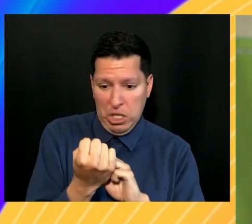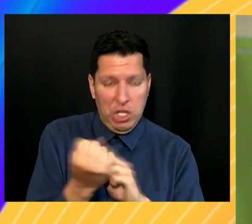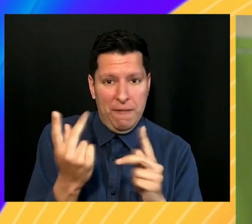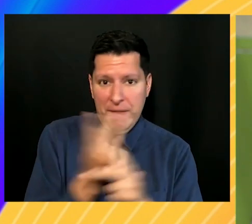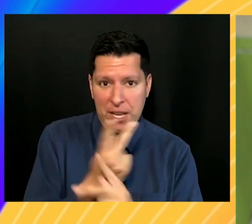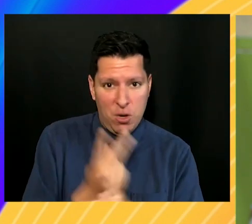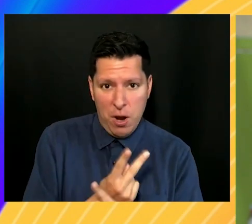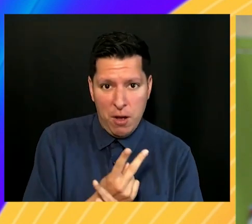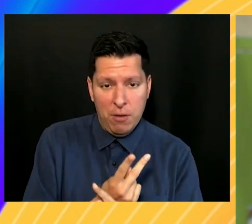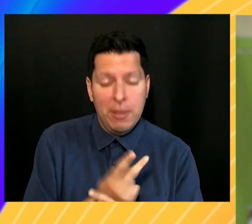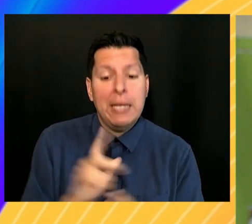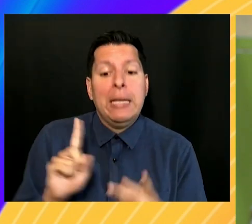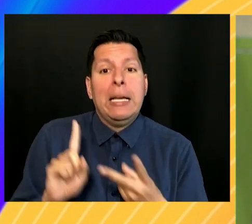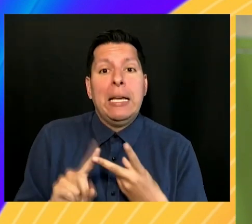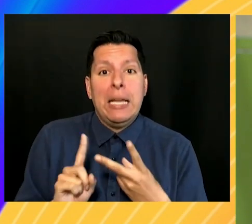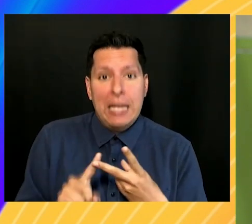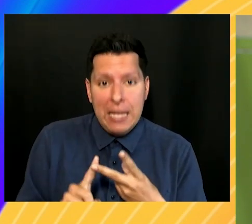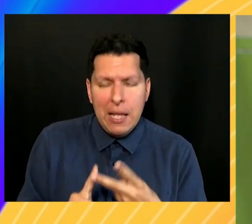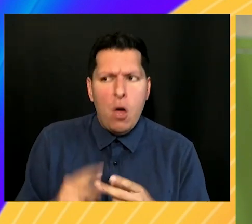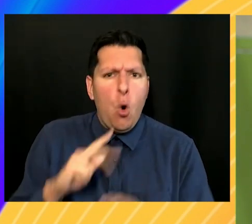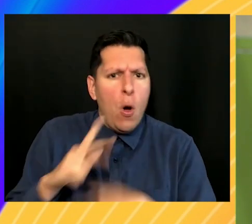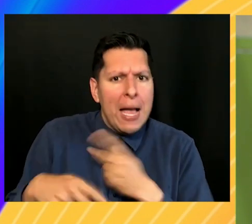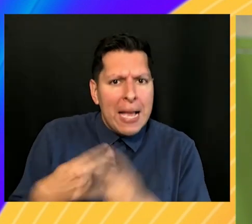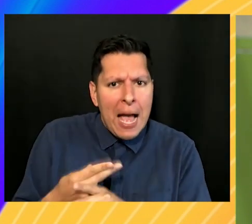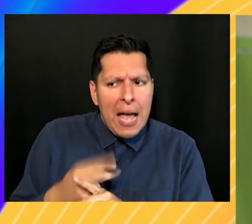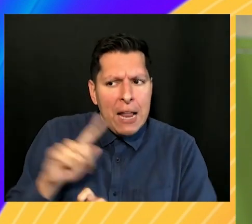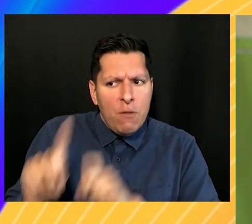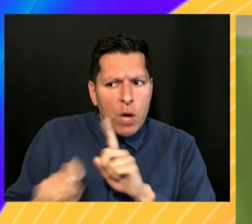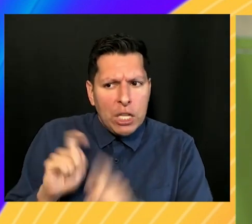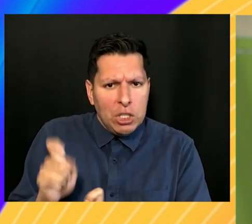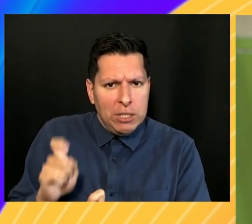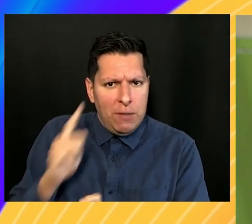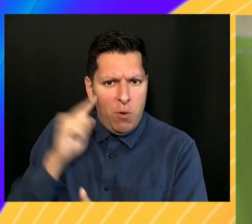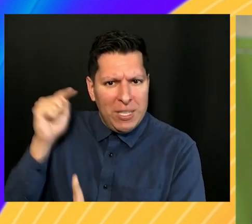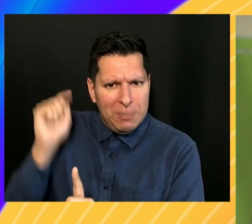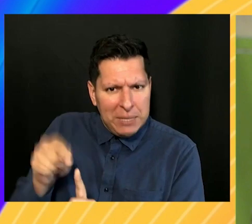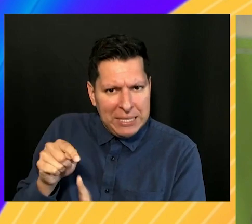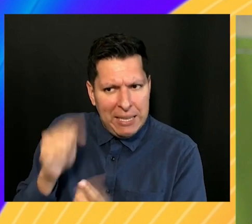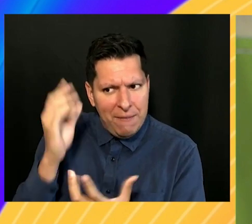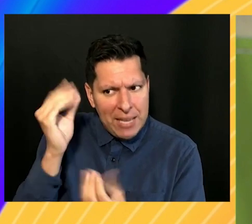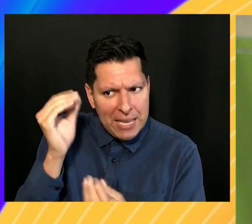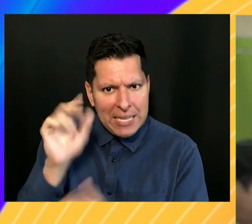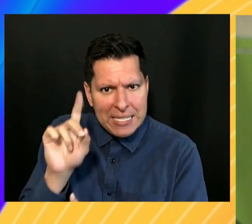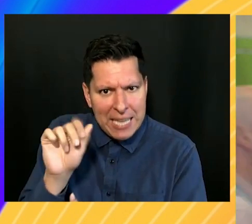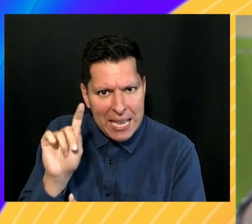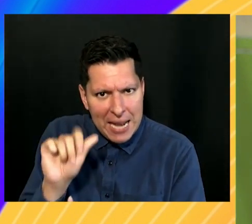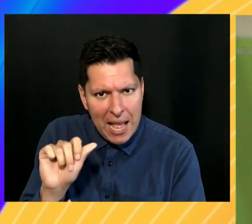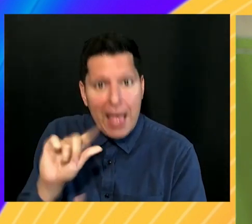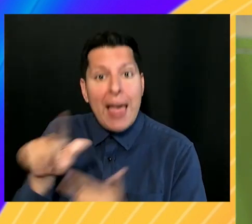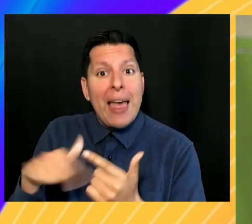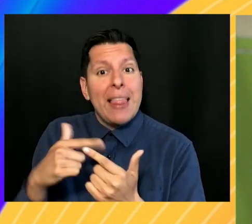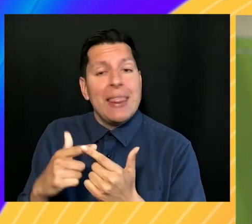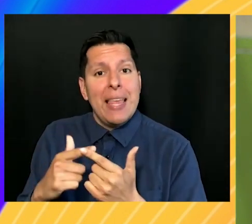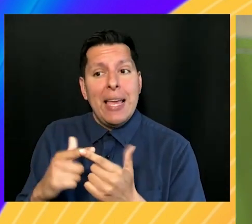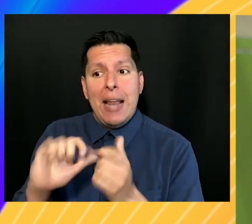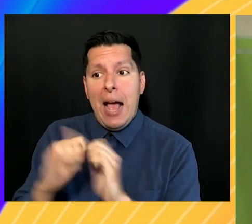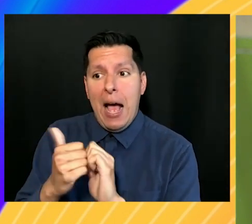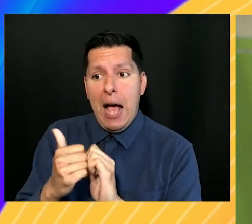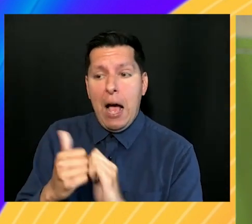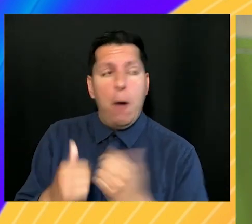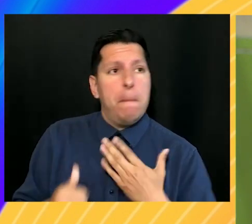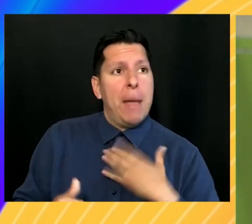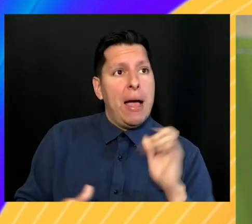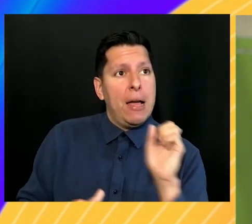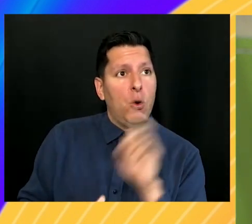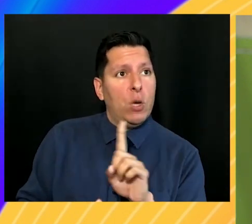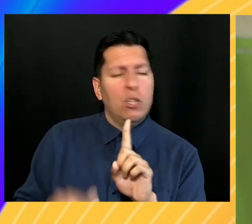are the questions I'm going to ask of this data, and therefore how do I structure the data, right, to answer my question,